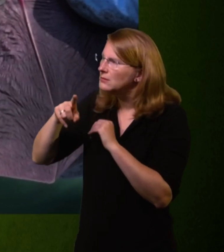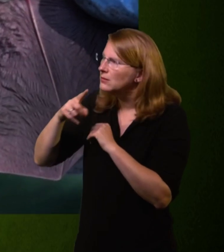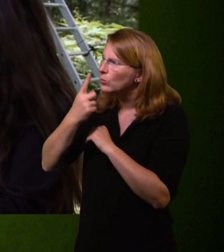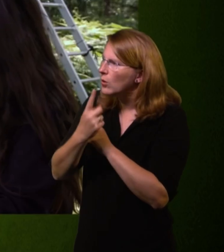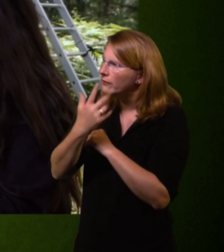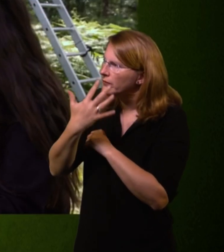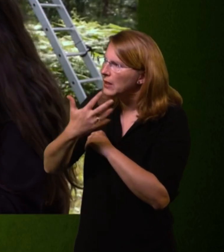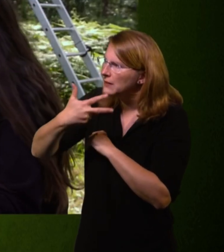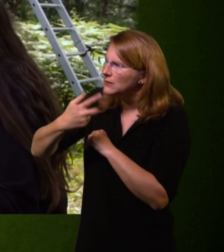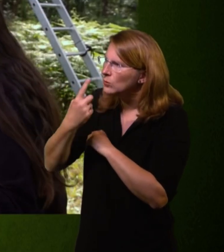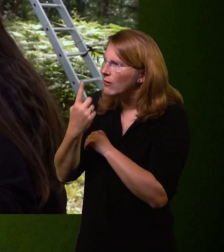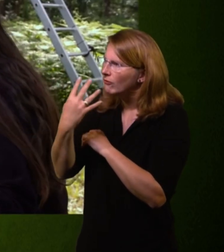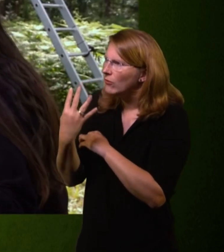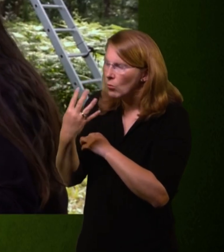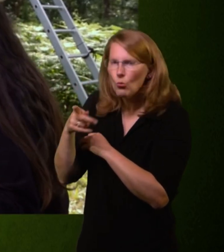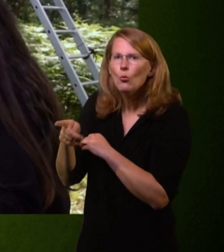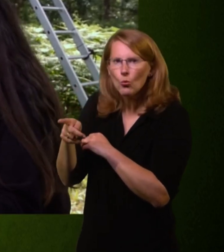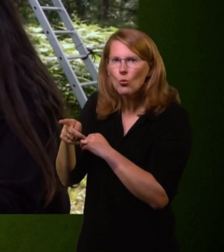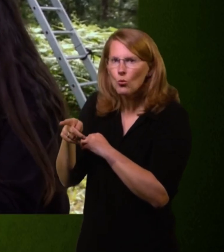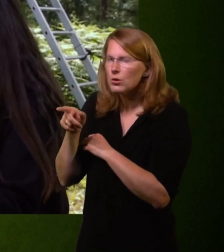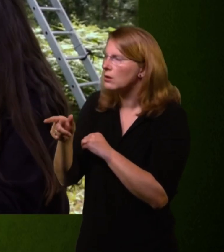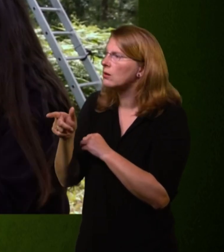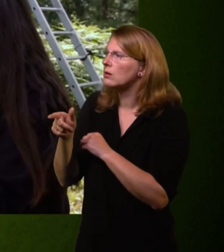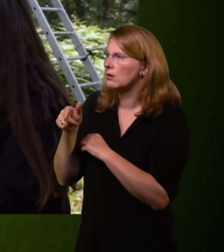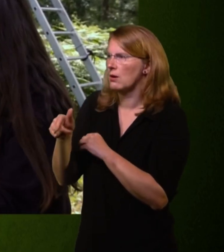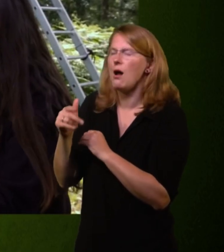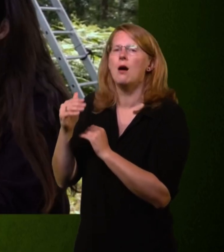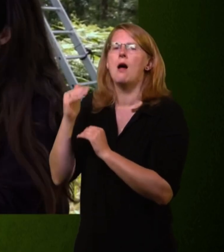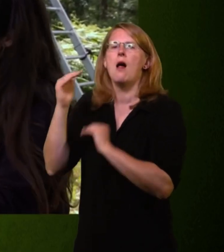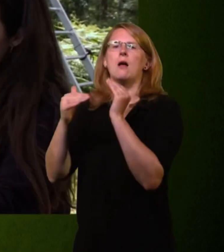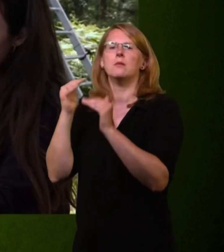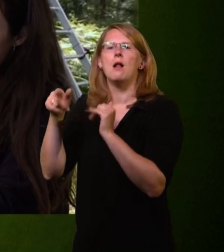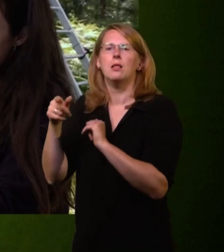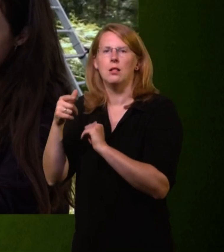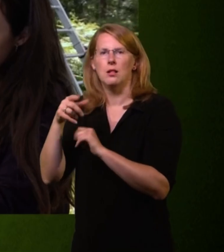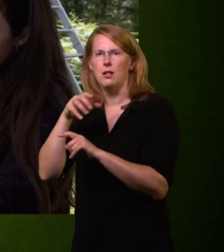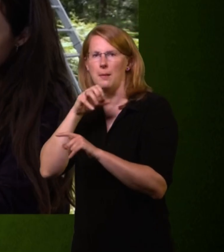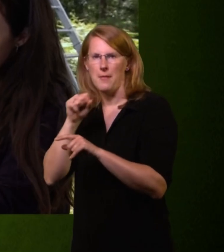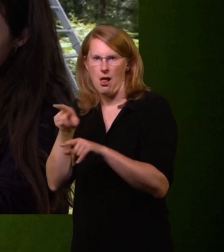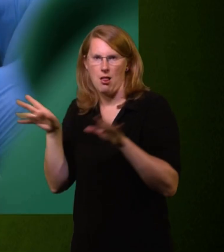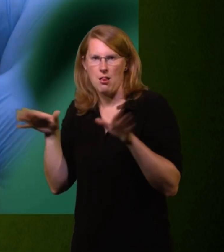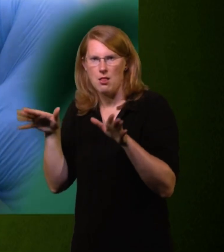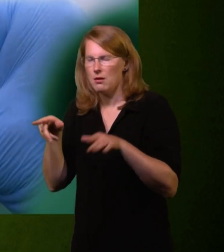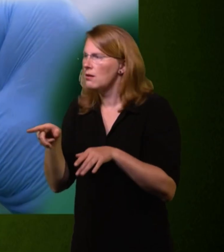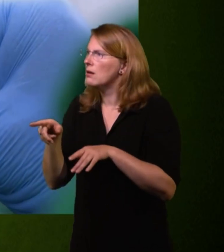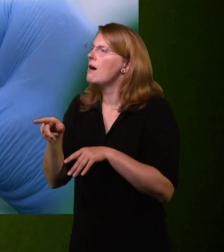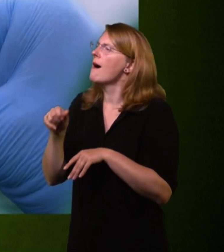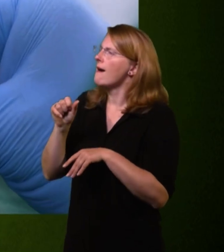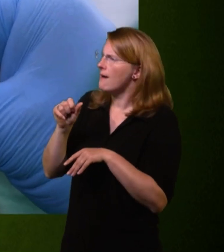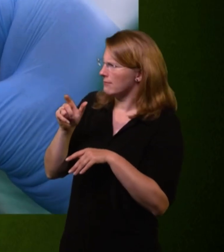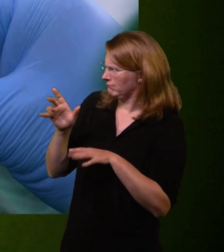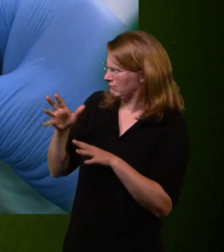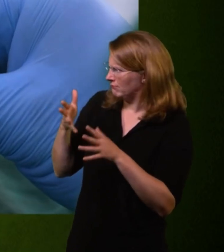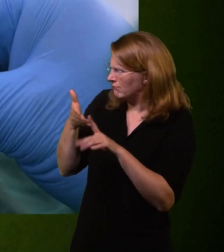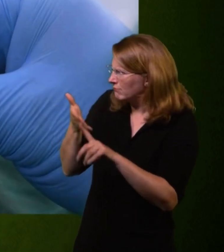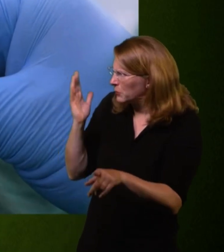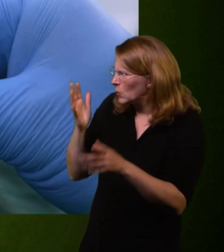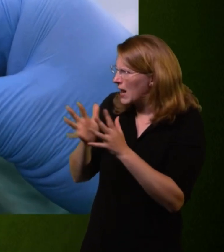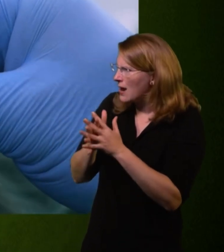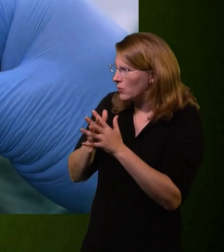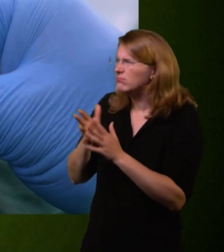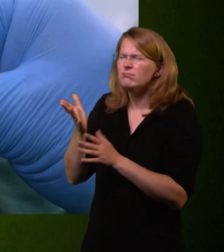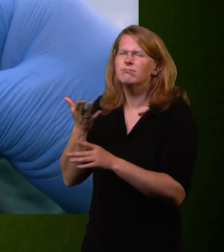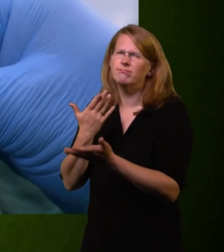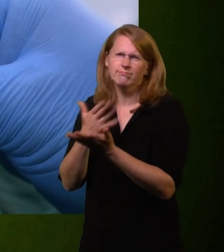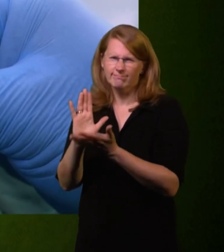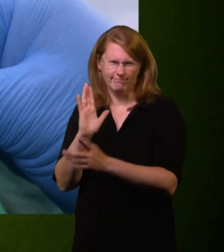15814, and it's an adult male. Oh, yeah, I was about to ask how you tell, but that's clear. It's fairly clear on That's this. quite clear. Yeah.